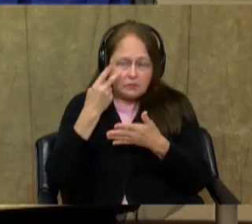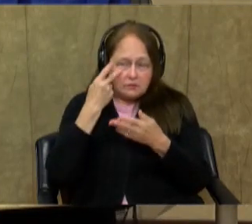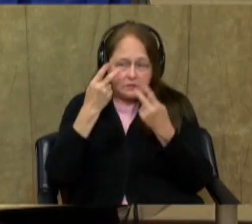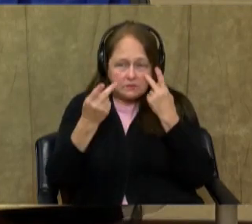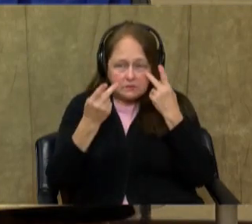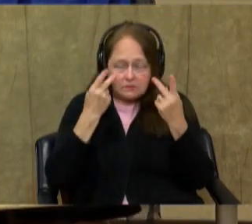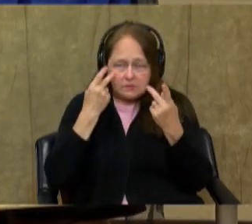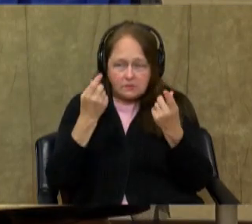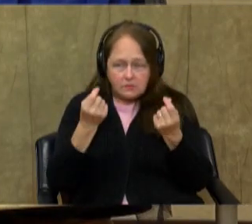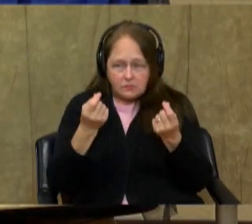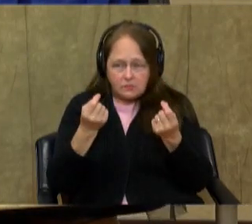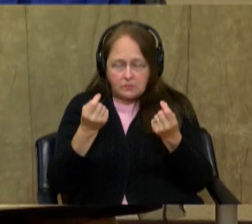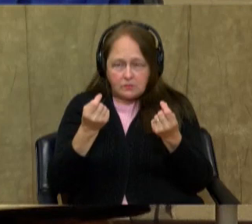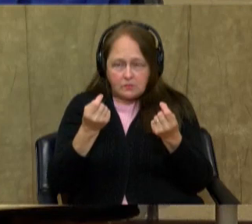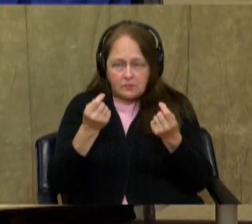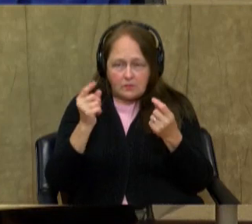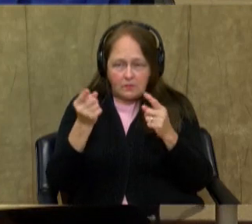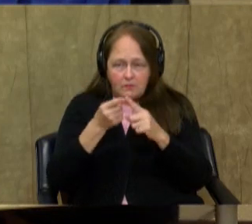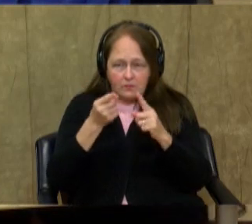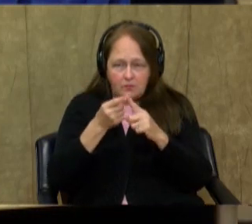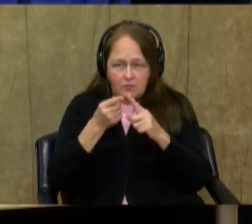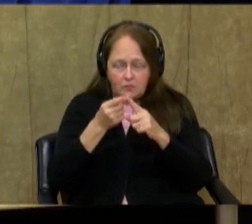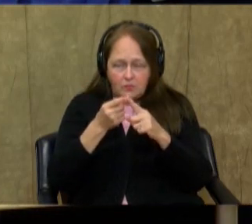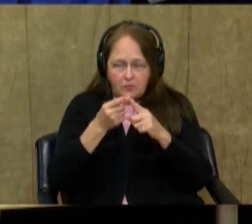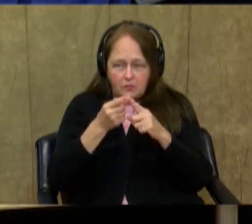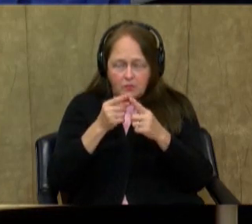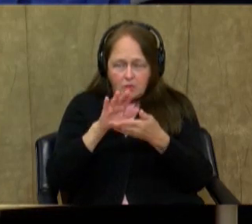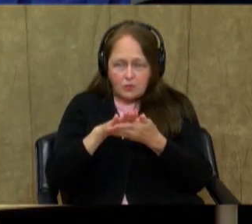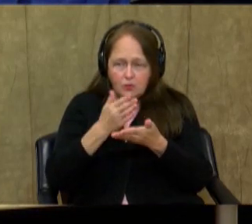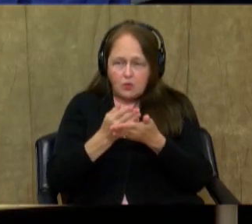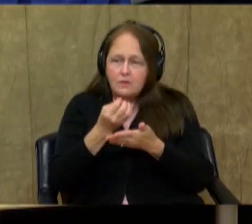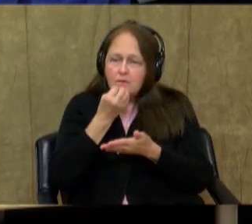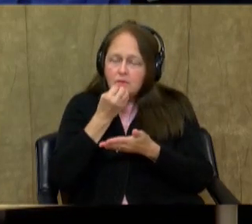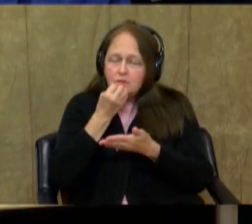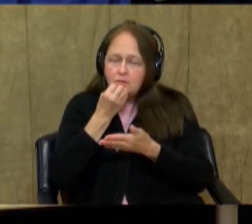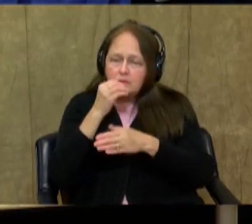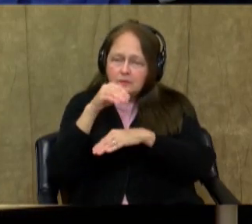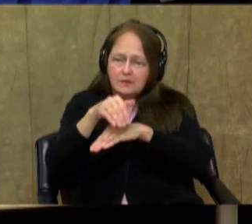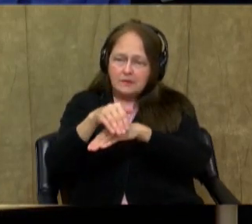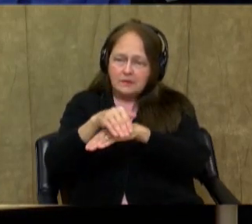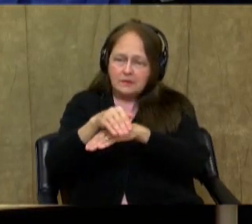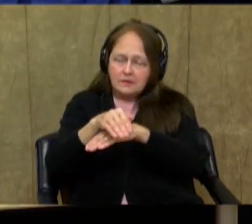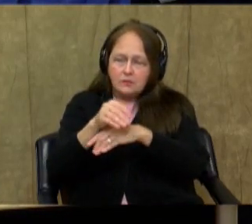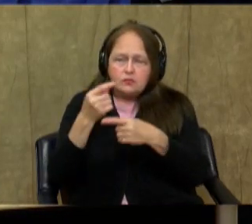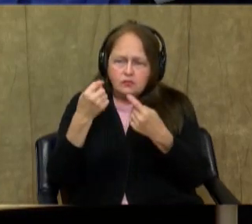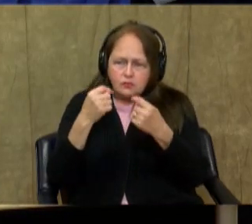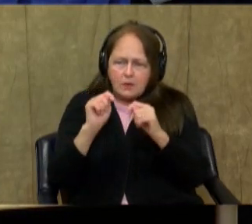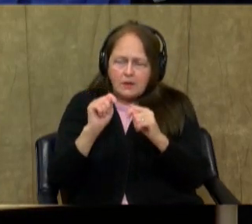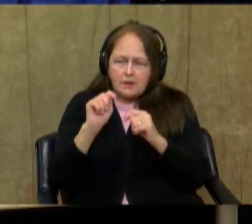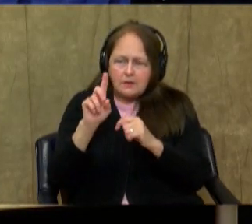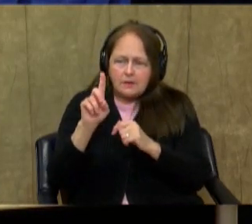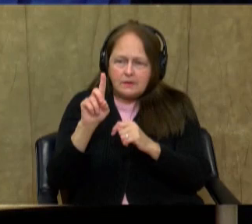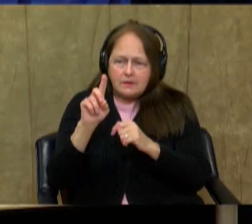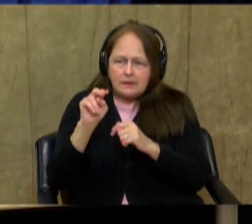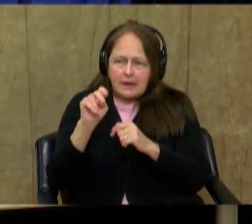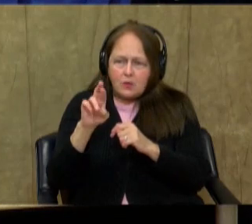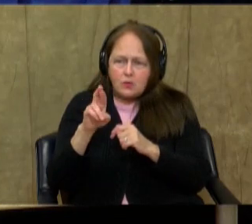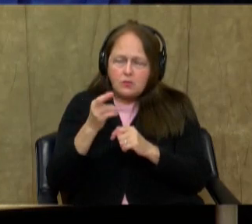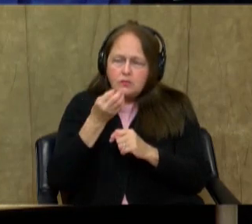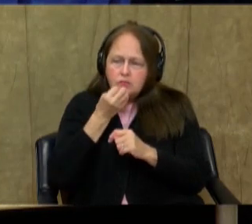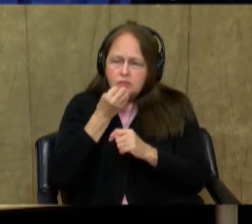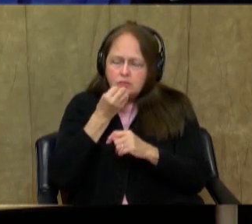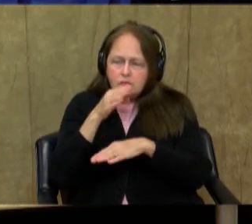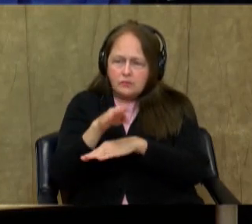details. First thing, she's trying to cook dinner. That's what she's doing. She's trying. It's kind of difficult.